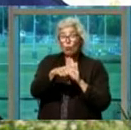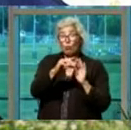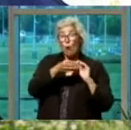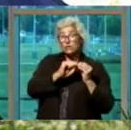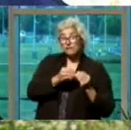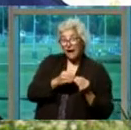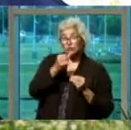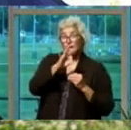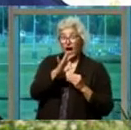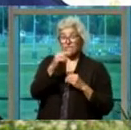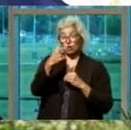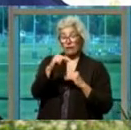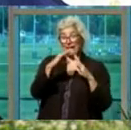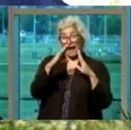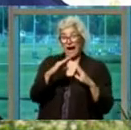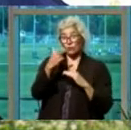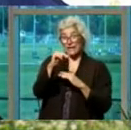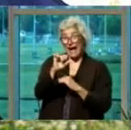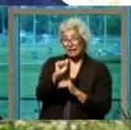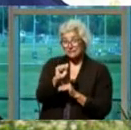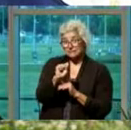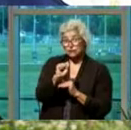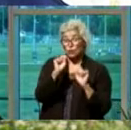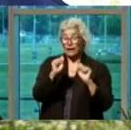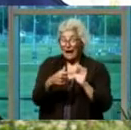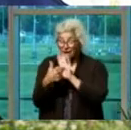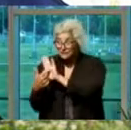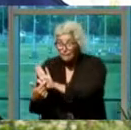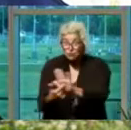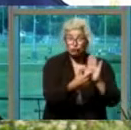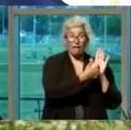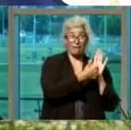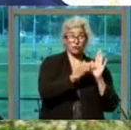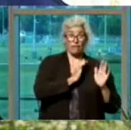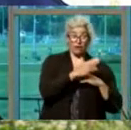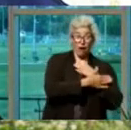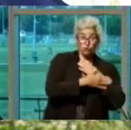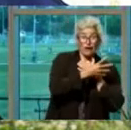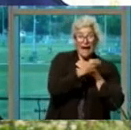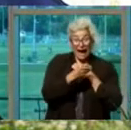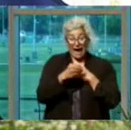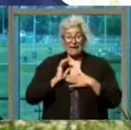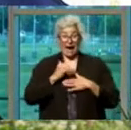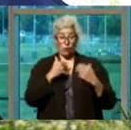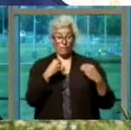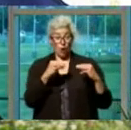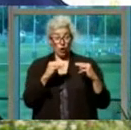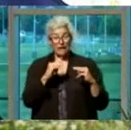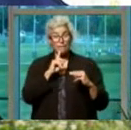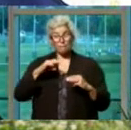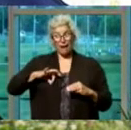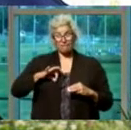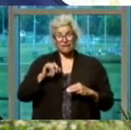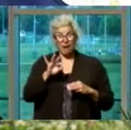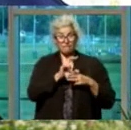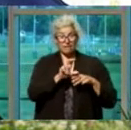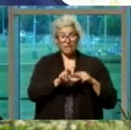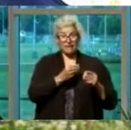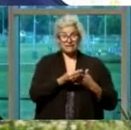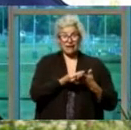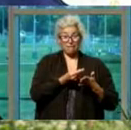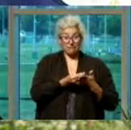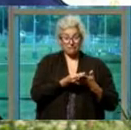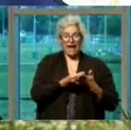gases so we can truly demonstrate to our country and to the market the benefits of our investments. Finally,